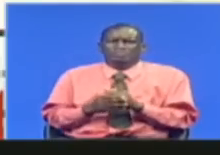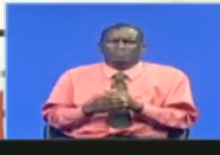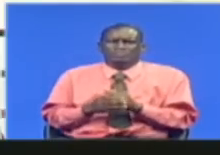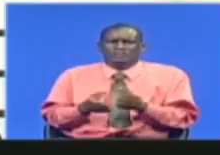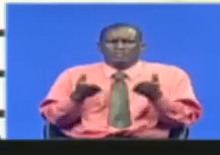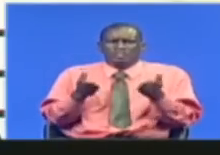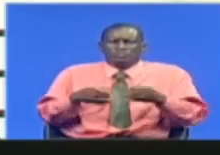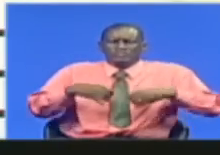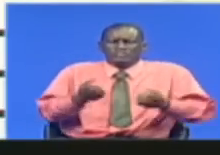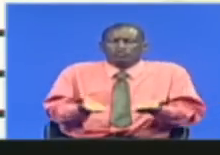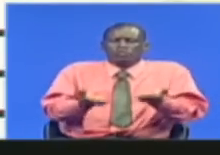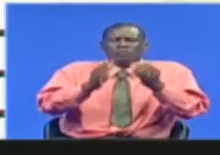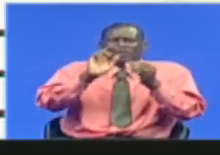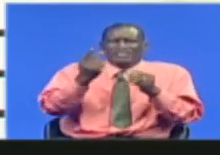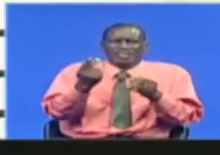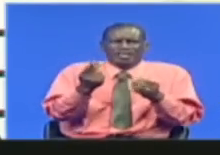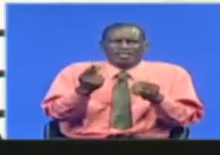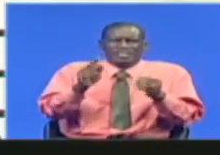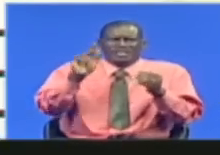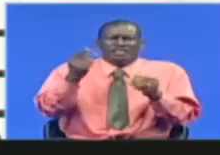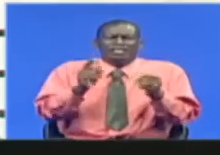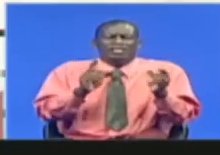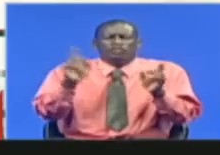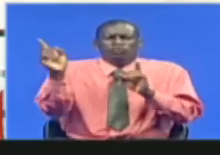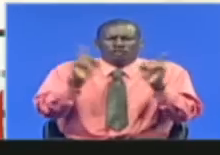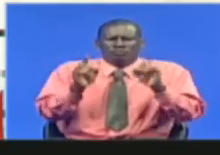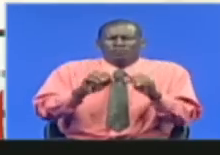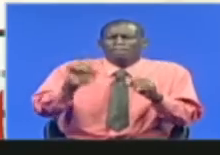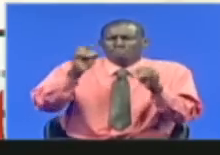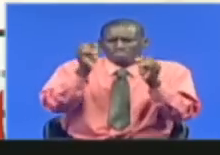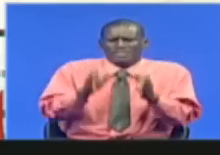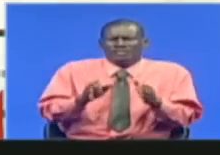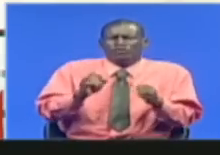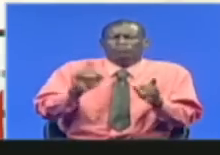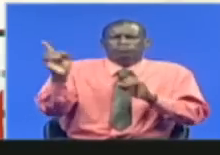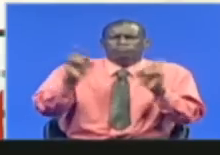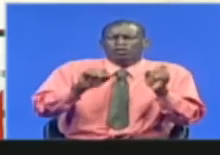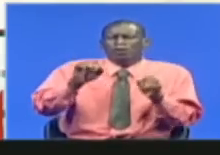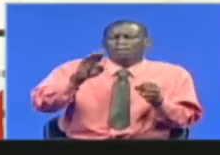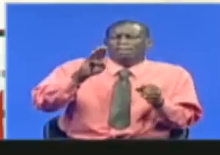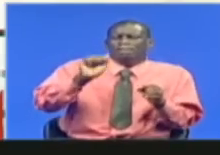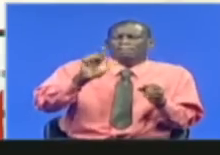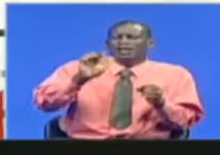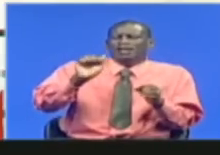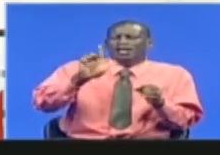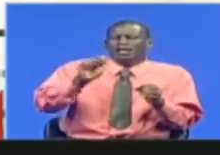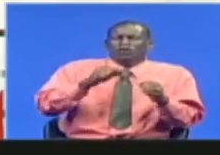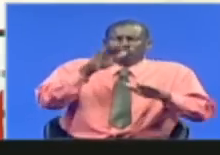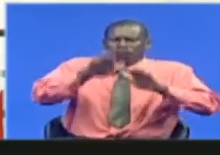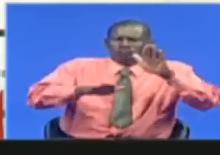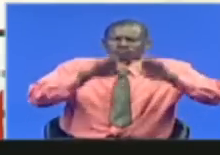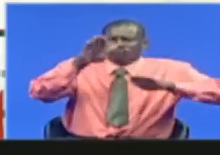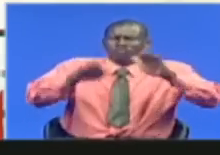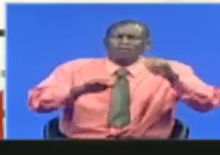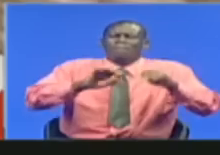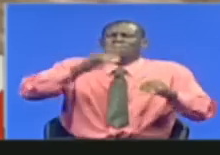Now, in a bid to promote Kenya's untapped mountaineering tourism, Cabinet Secretary Najib Balala will climb Mount Kenya for the next 4 days. The CS and